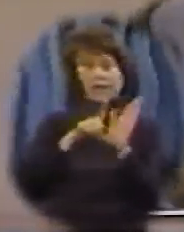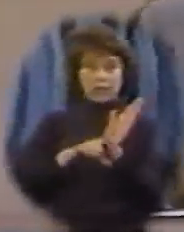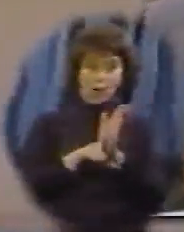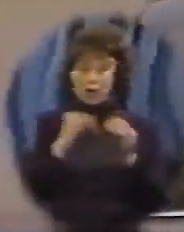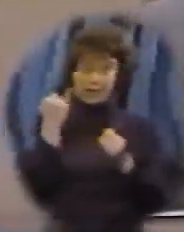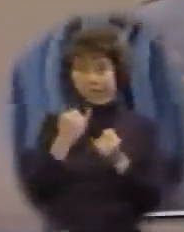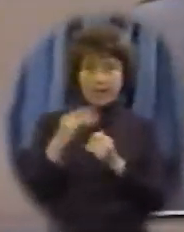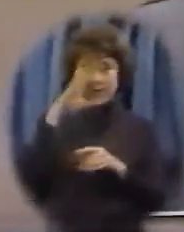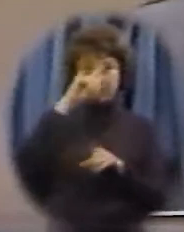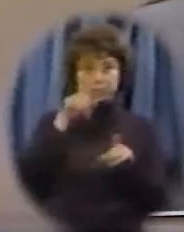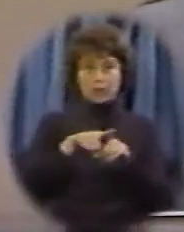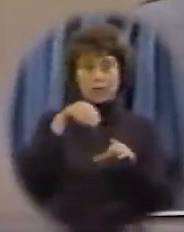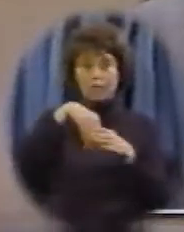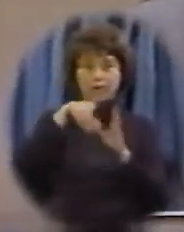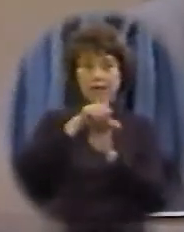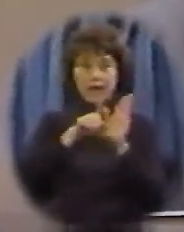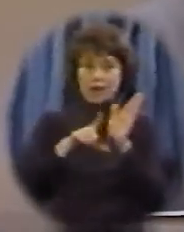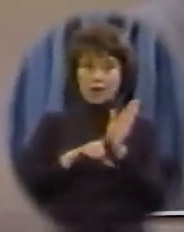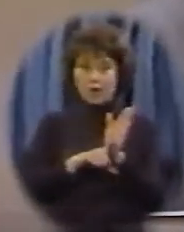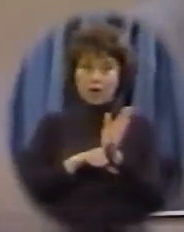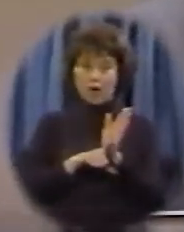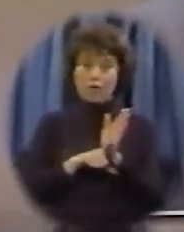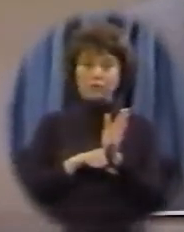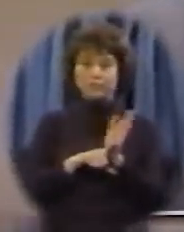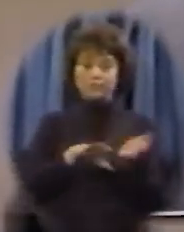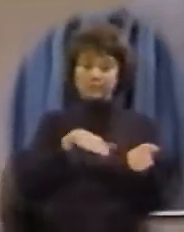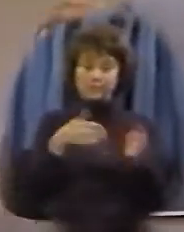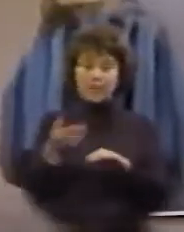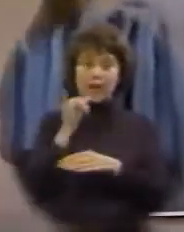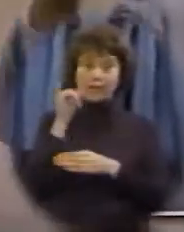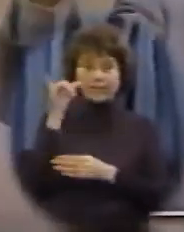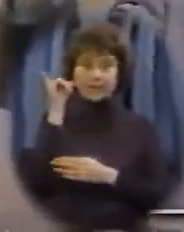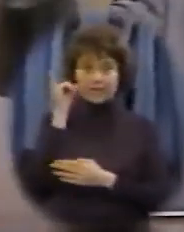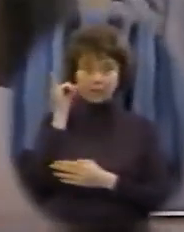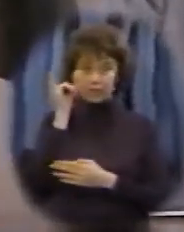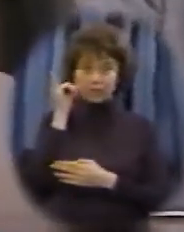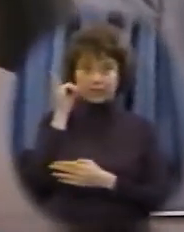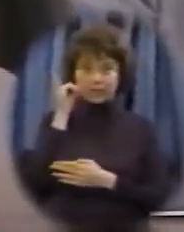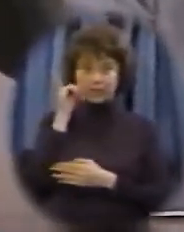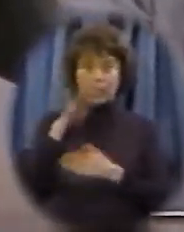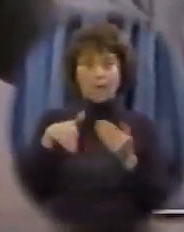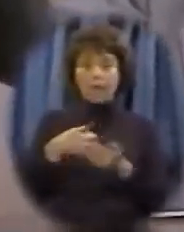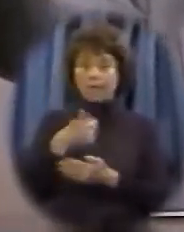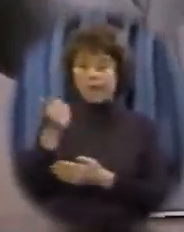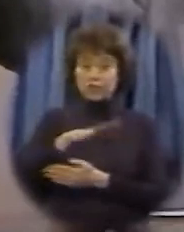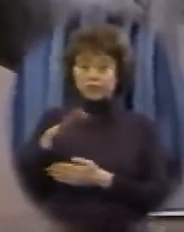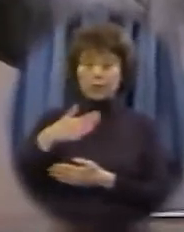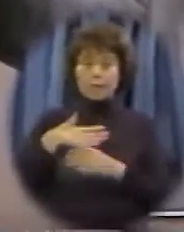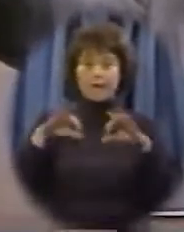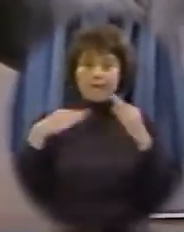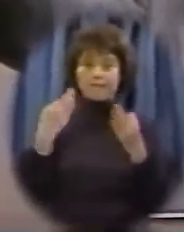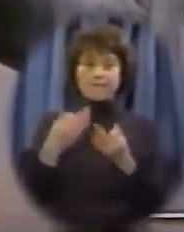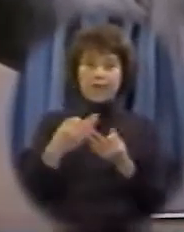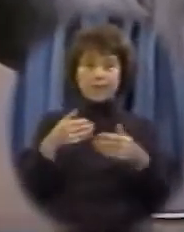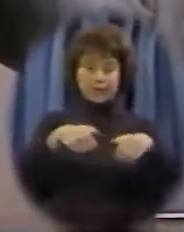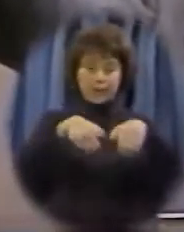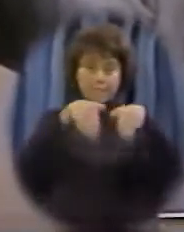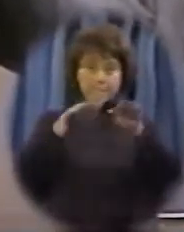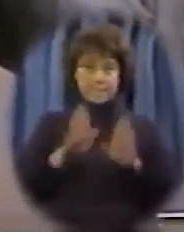my sister and I, the only 2 of 6 children that's living, buried out yonder in Missouri. My boy yonder on a